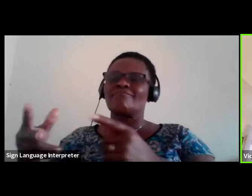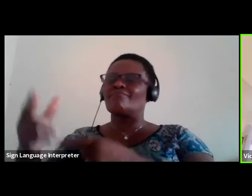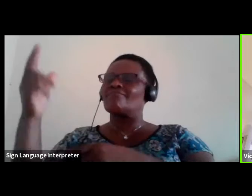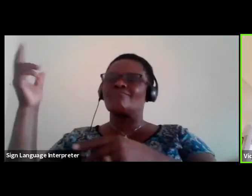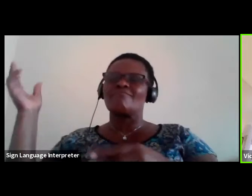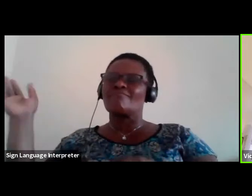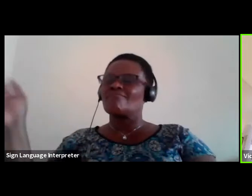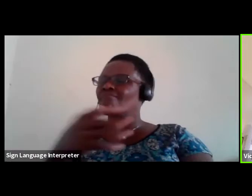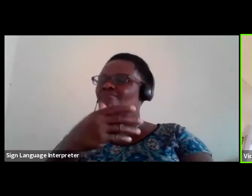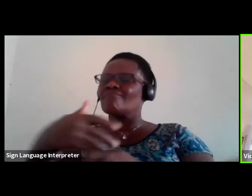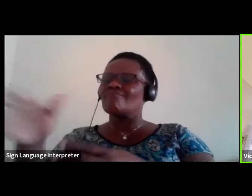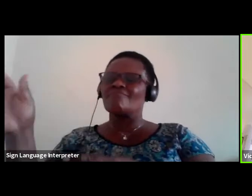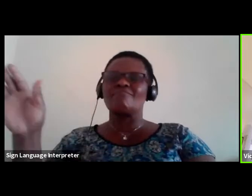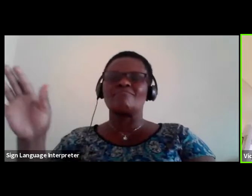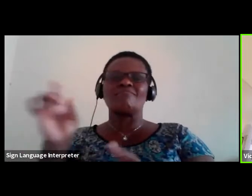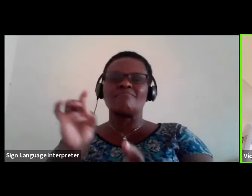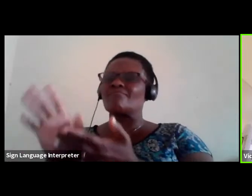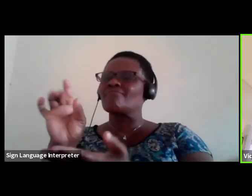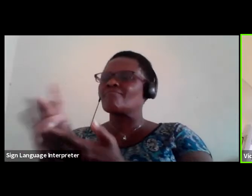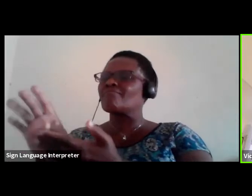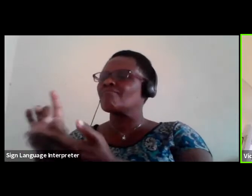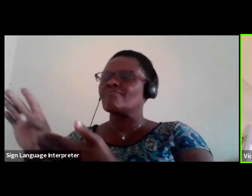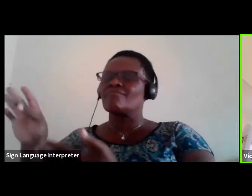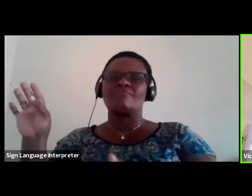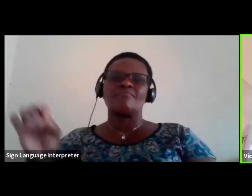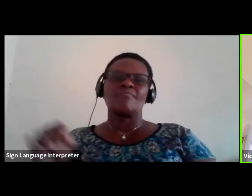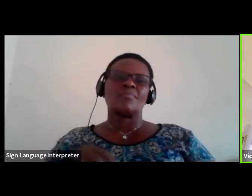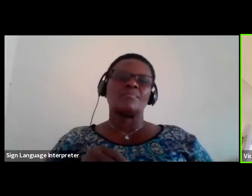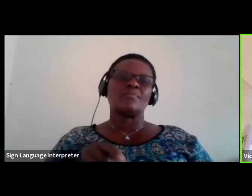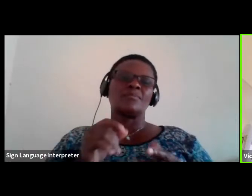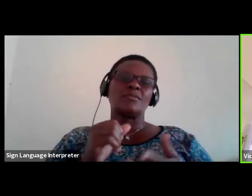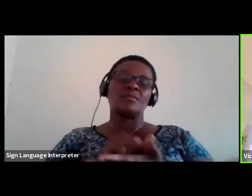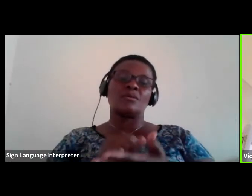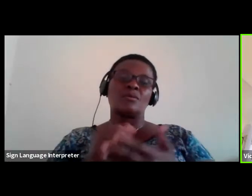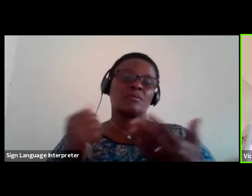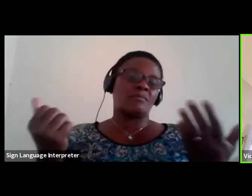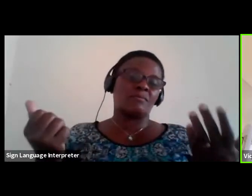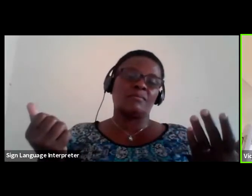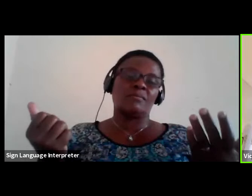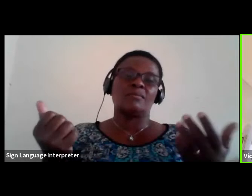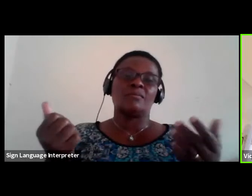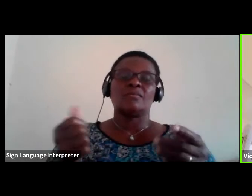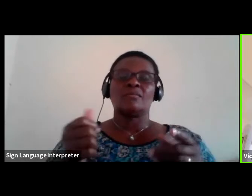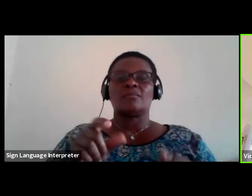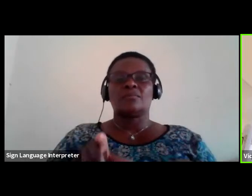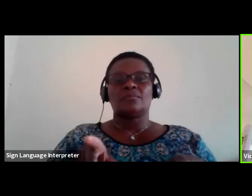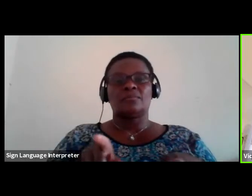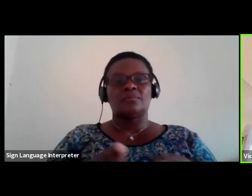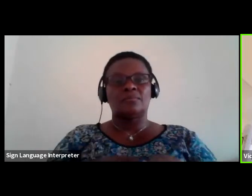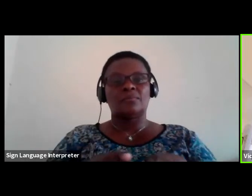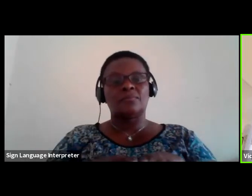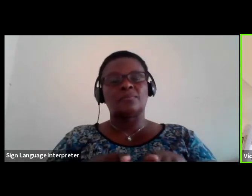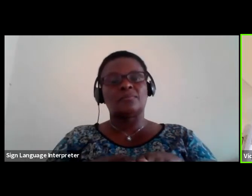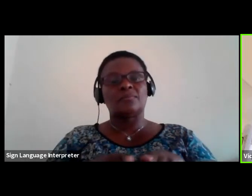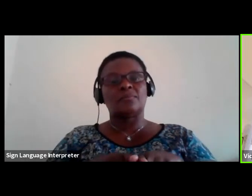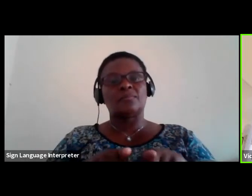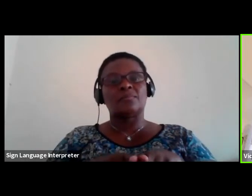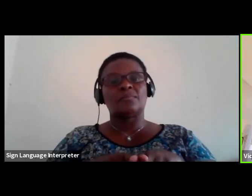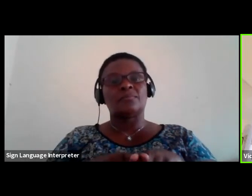also affected because they cannot organize like every other